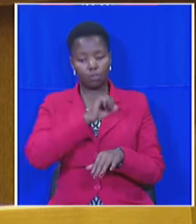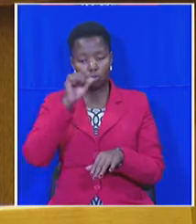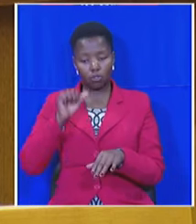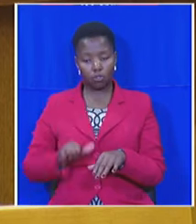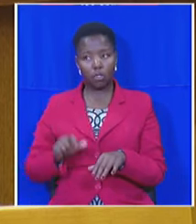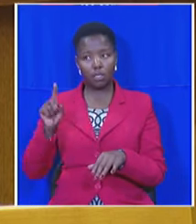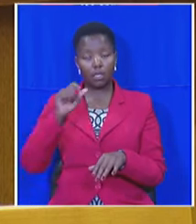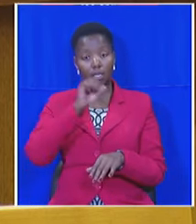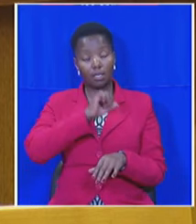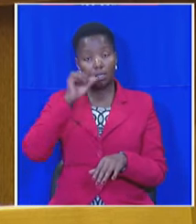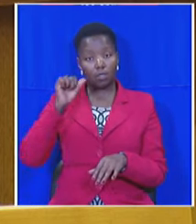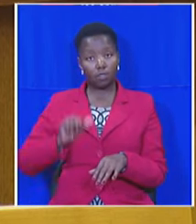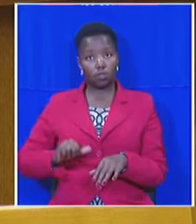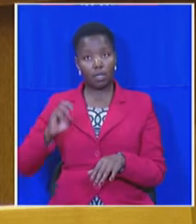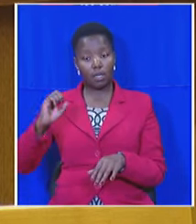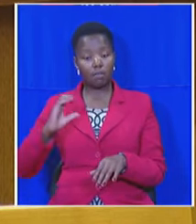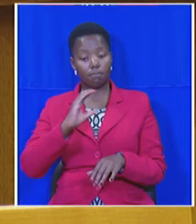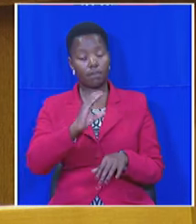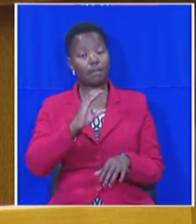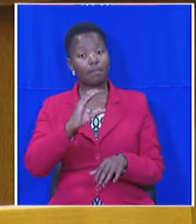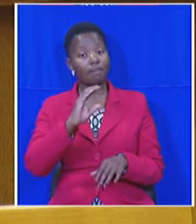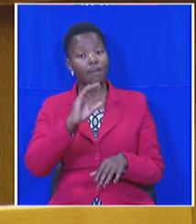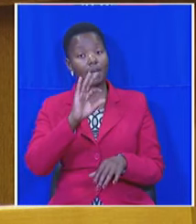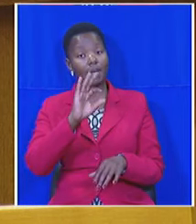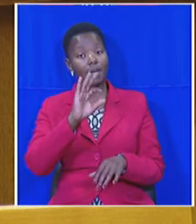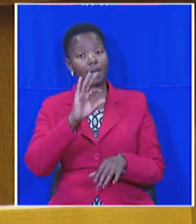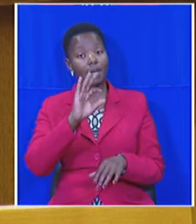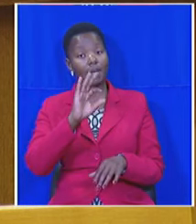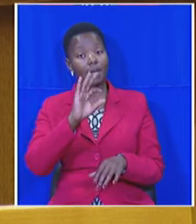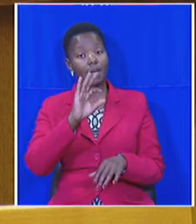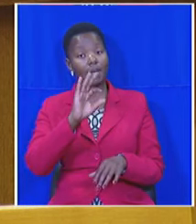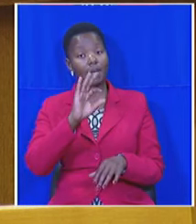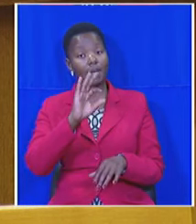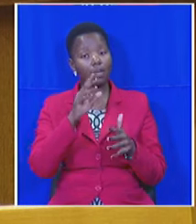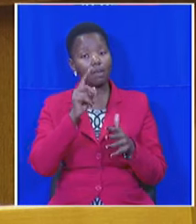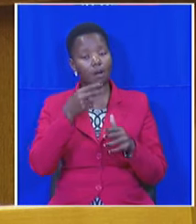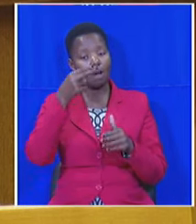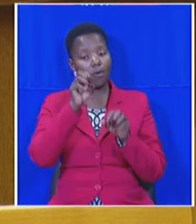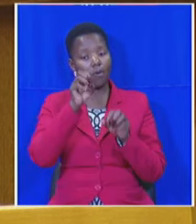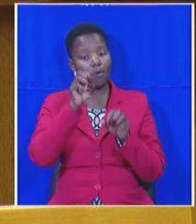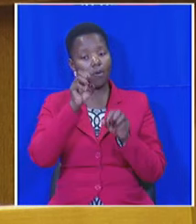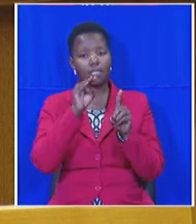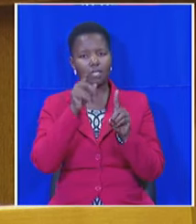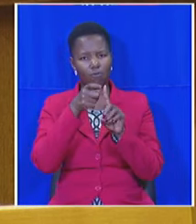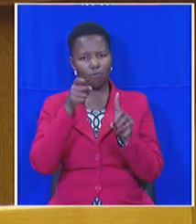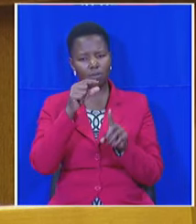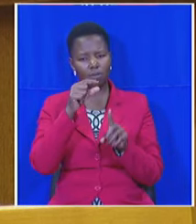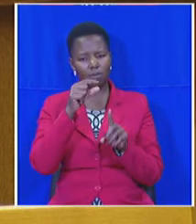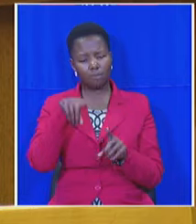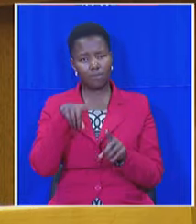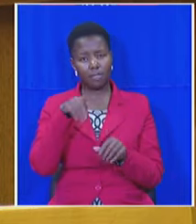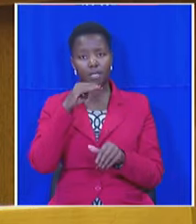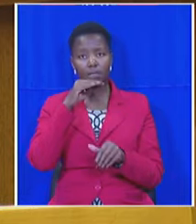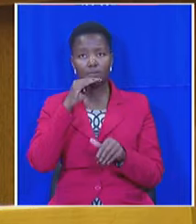spends 3% of its GDP on higher education. This has enabled China to move from a position where no